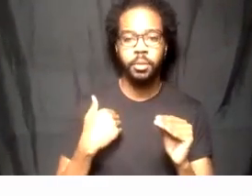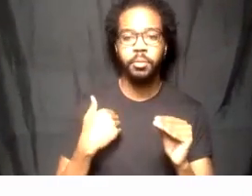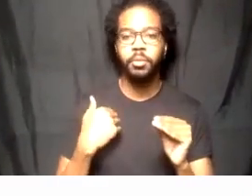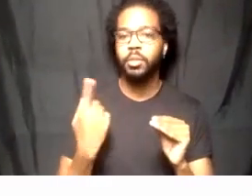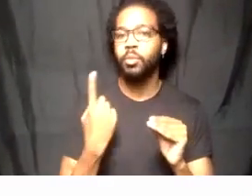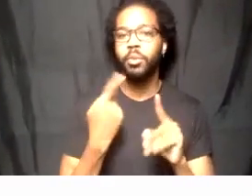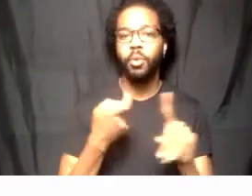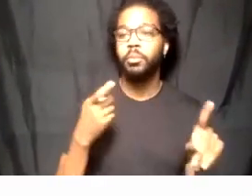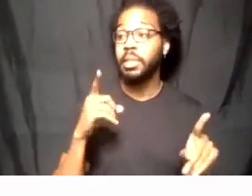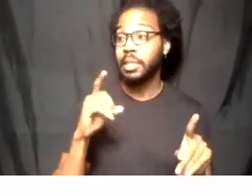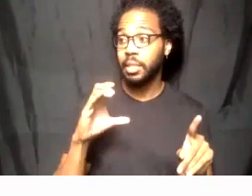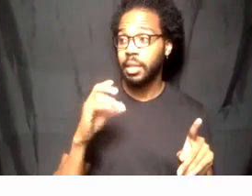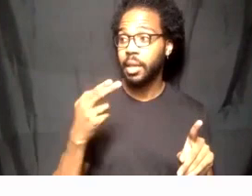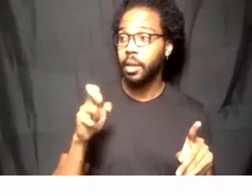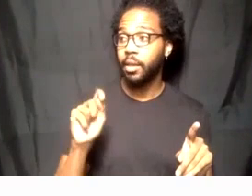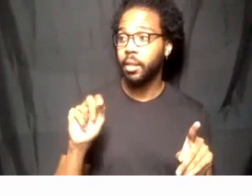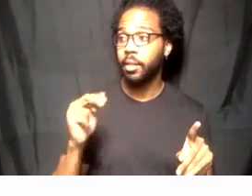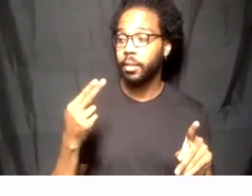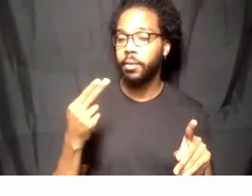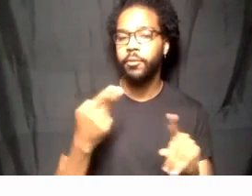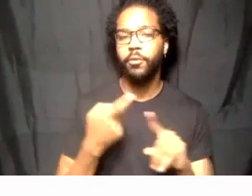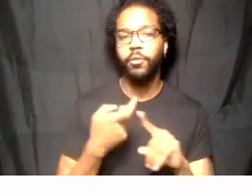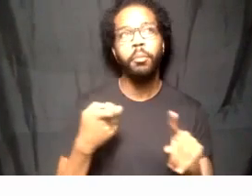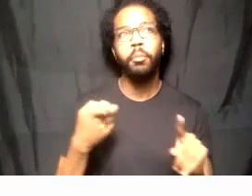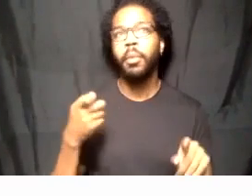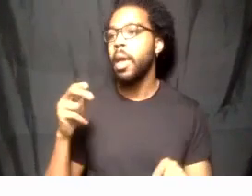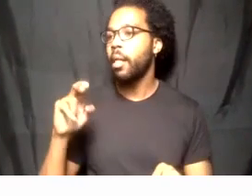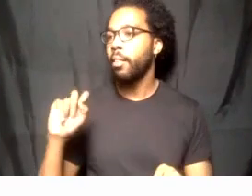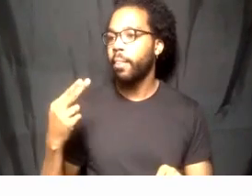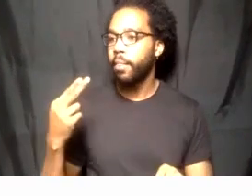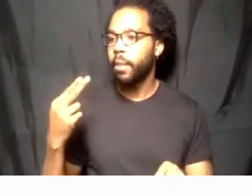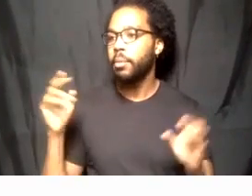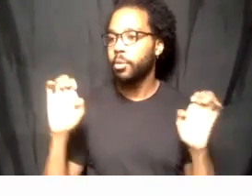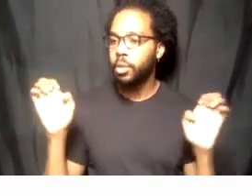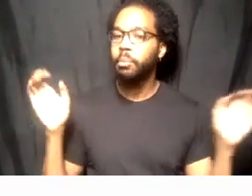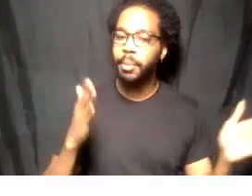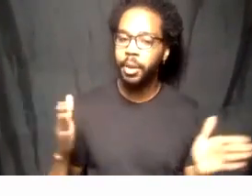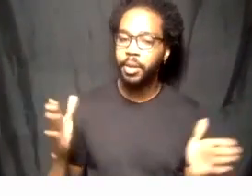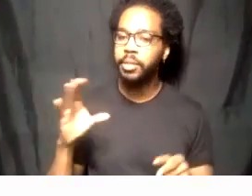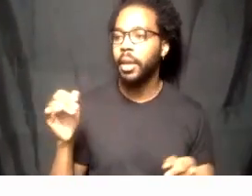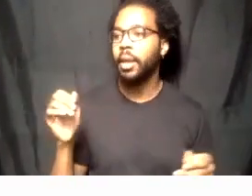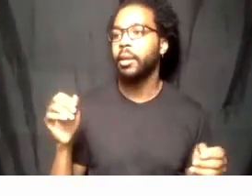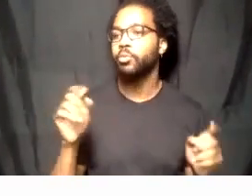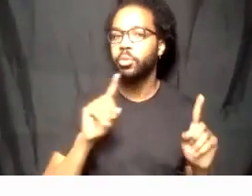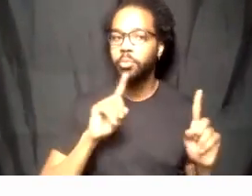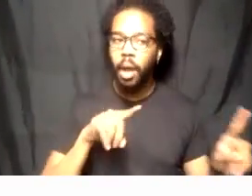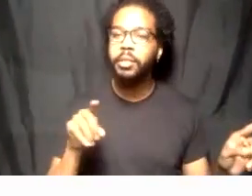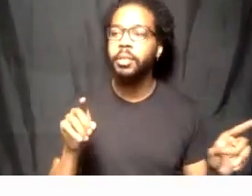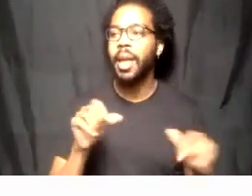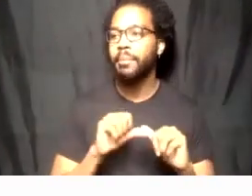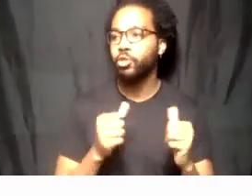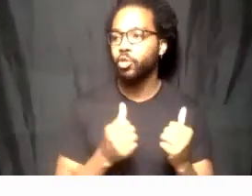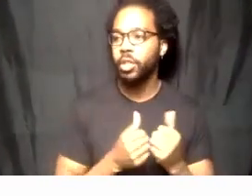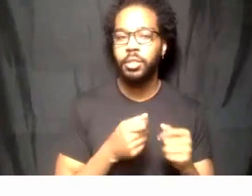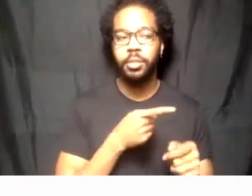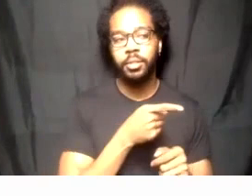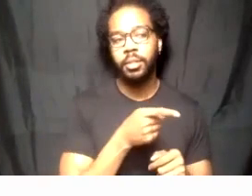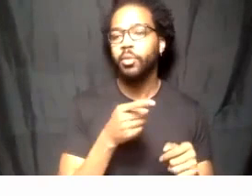DC Health, from Health Emergency Preparedness and Response Administration, who is responsible,